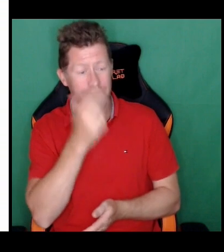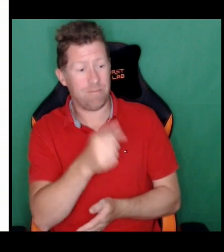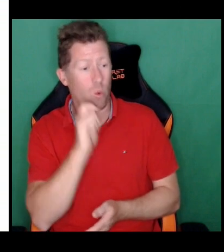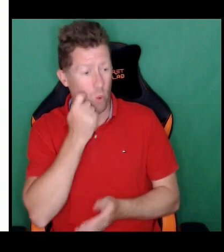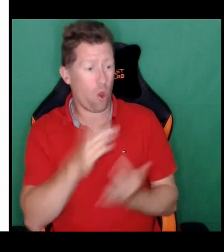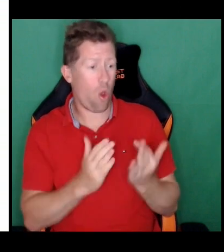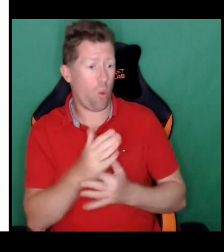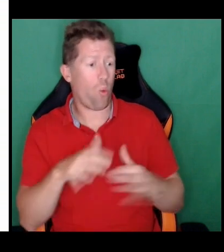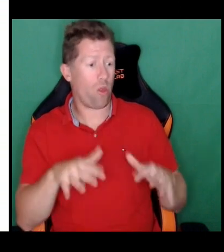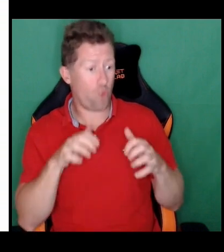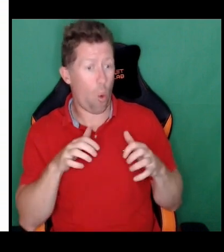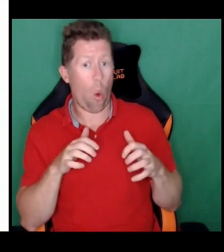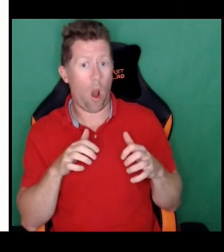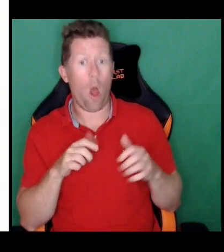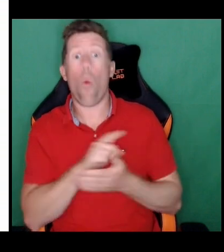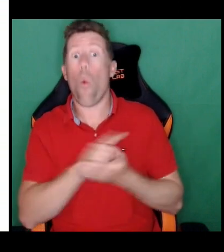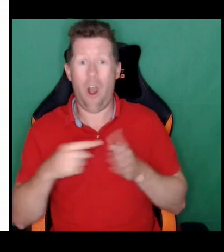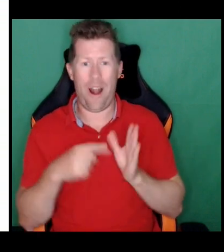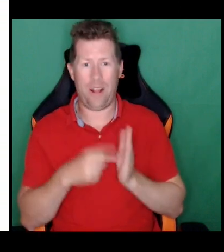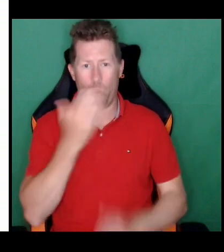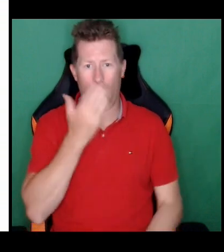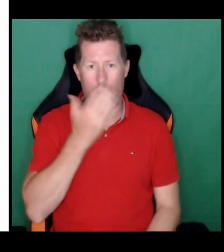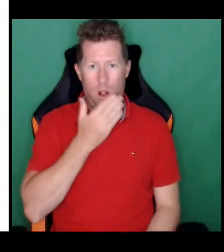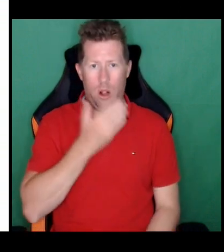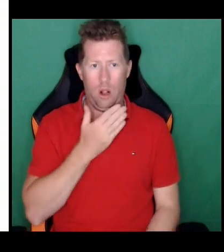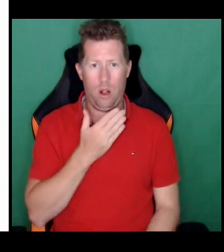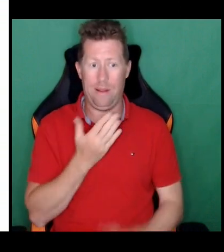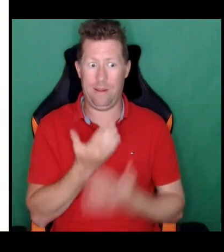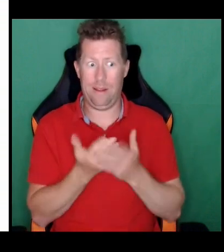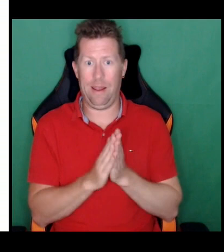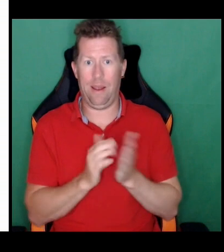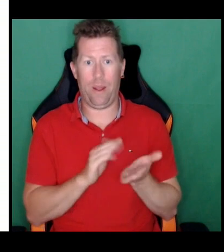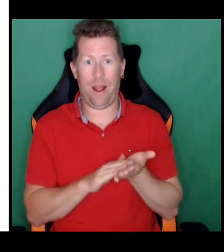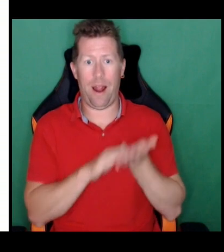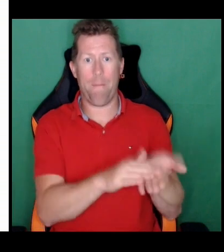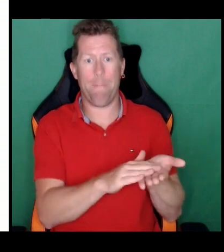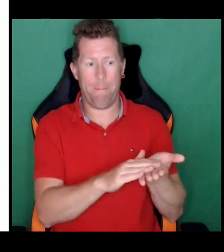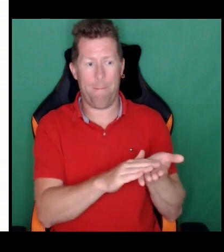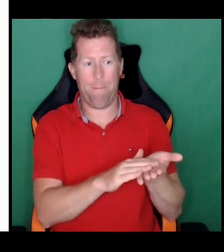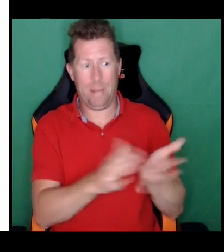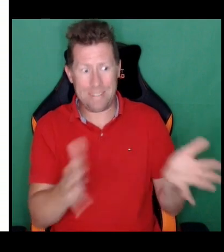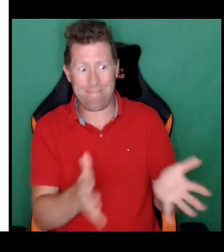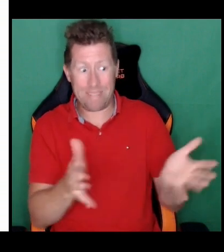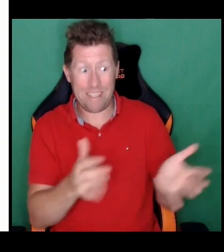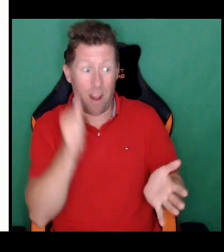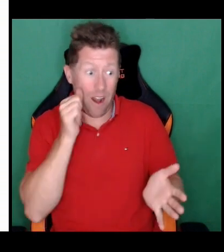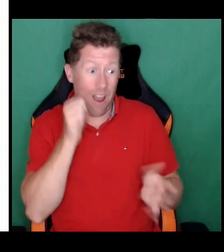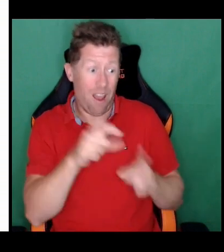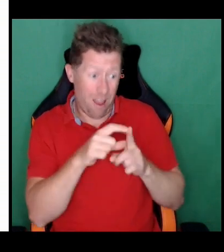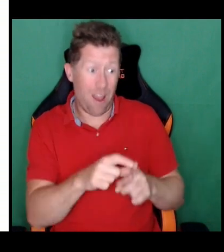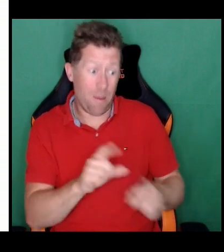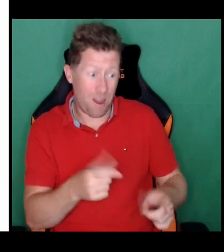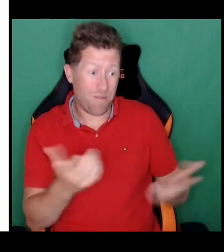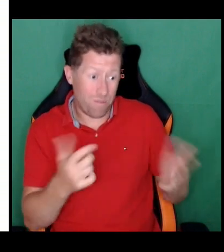while they're at school. So how do we respond to those teenagers with empathy and acknowledgement that